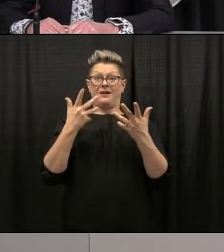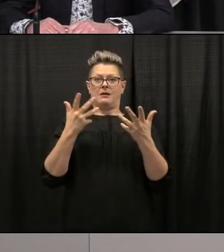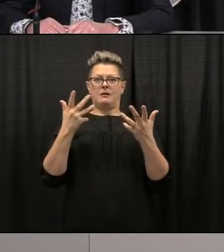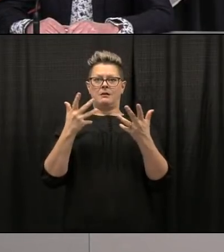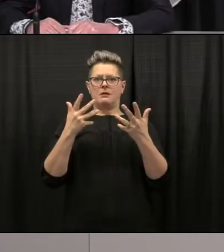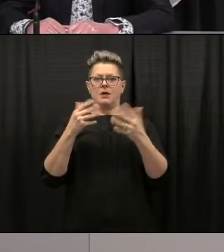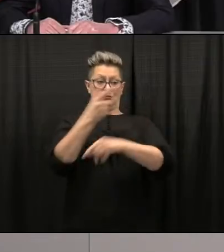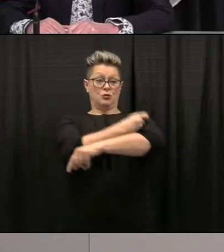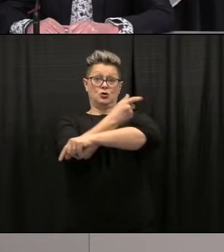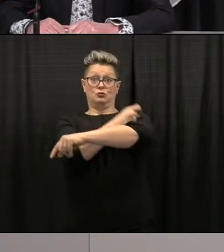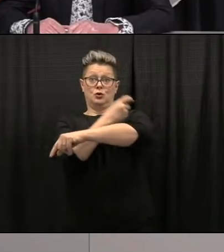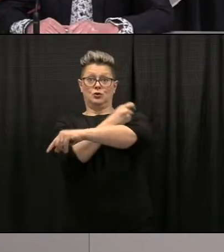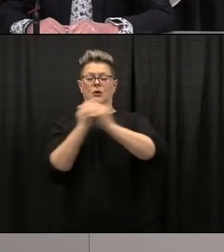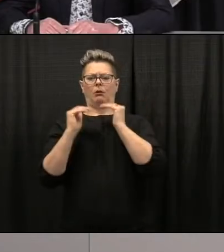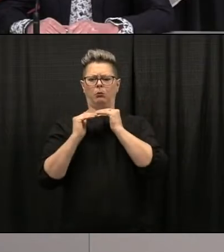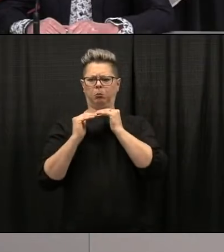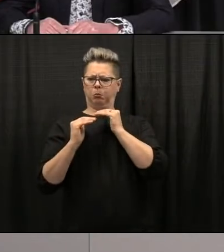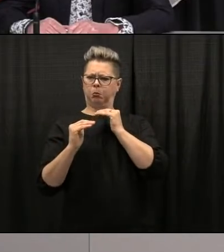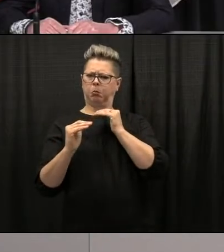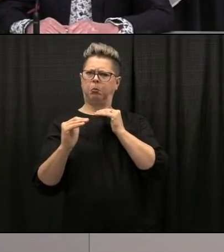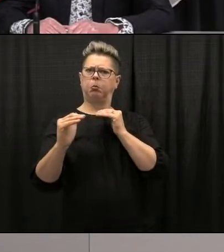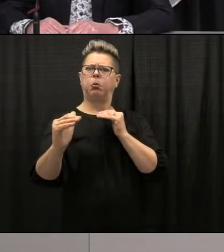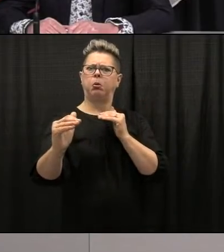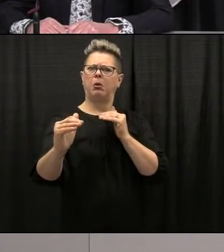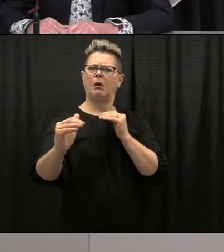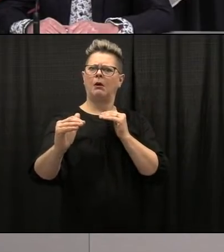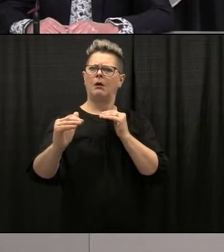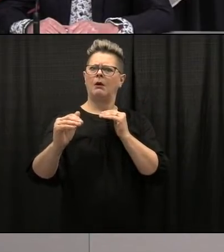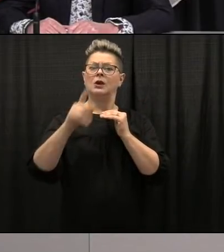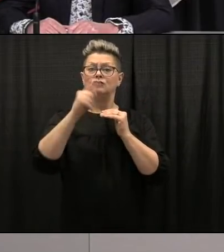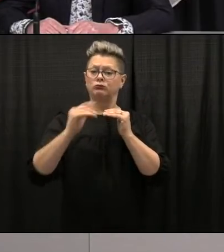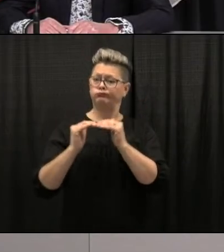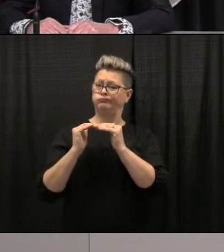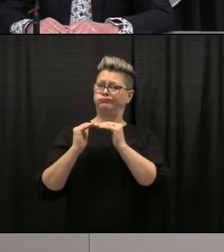getting boosters out. Why do you think we're in that plateau right now?